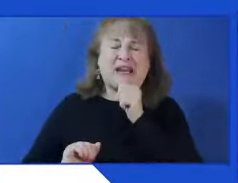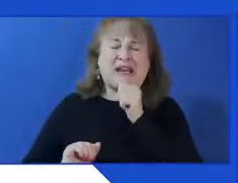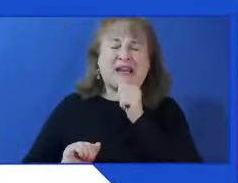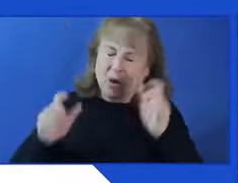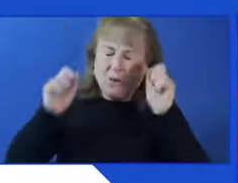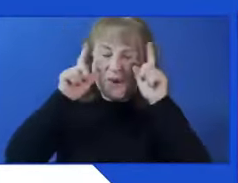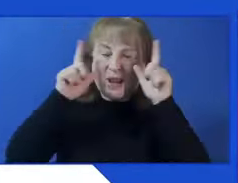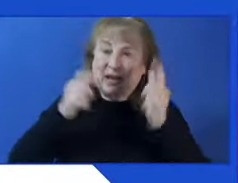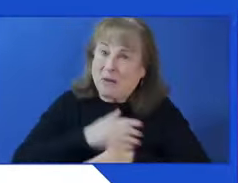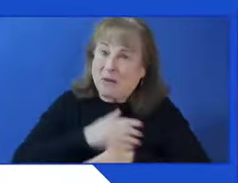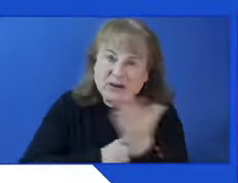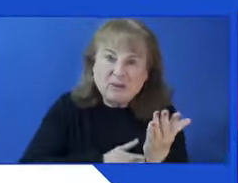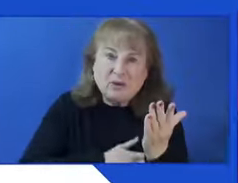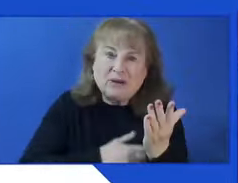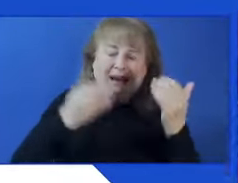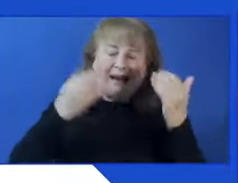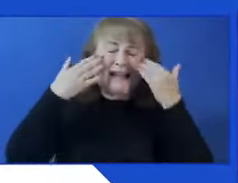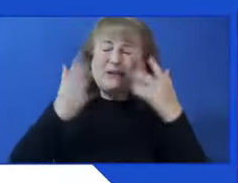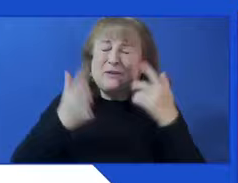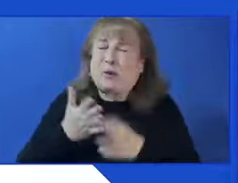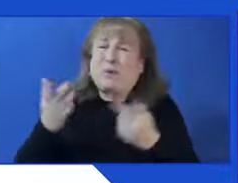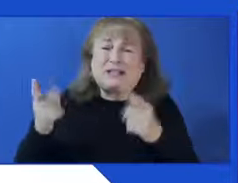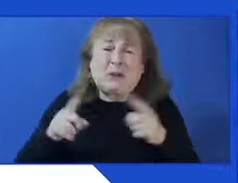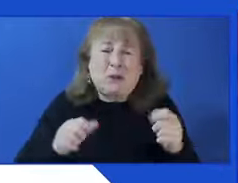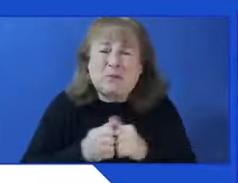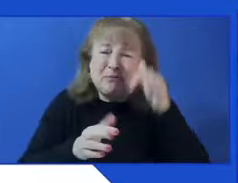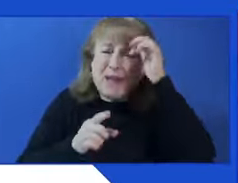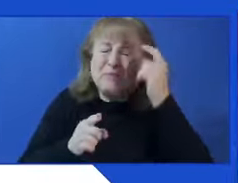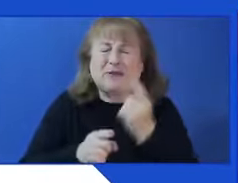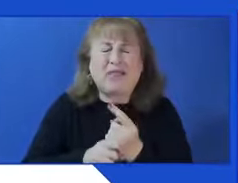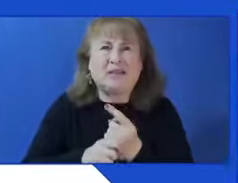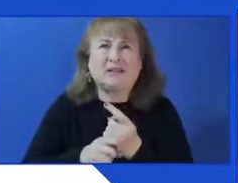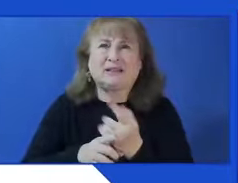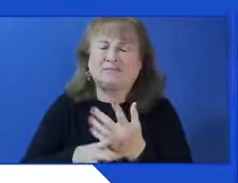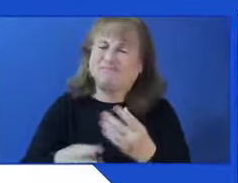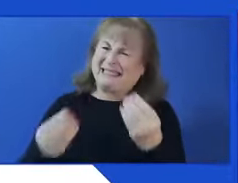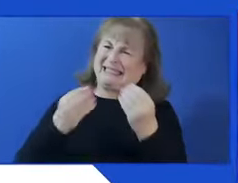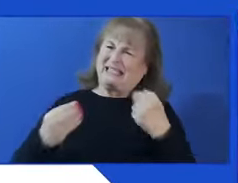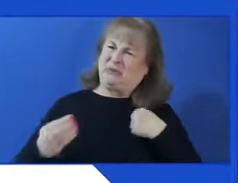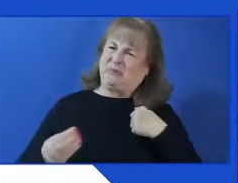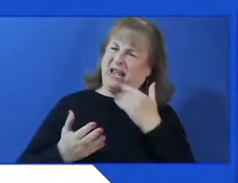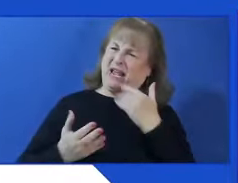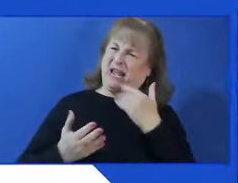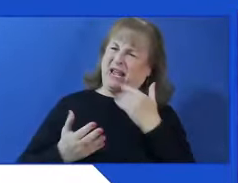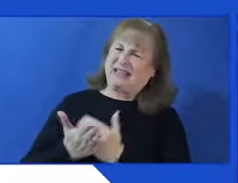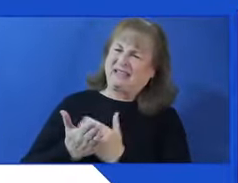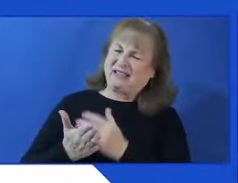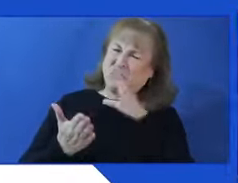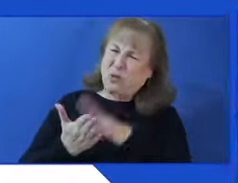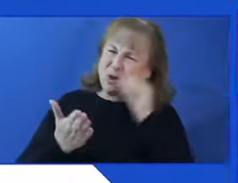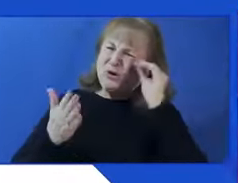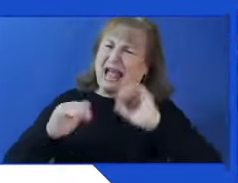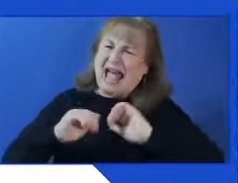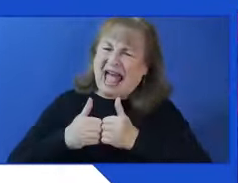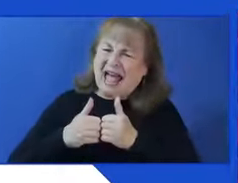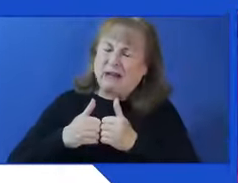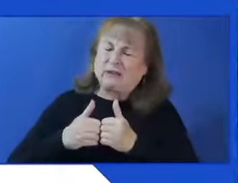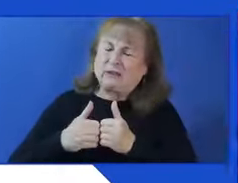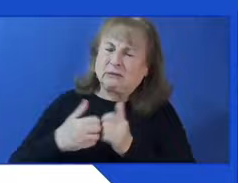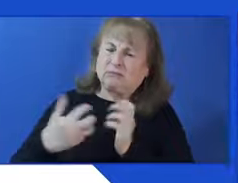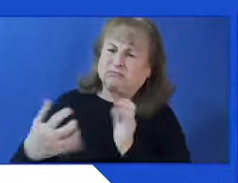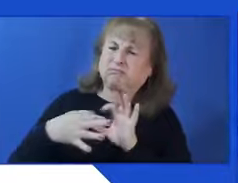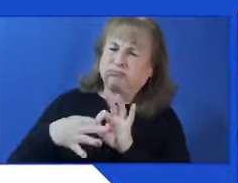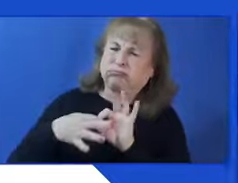up every morning and not knowing what's going on with my brother, it really teaches you a lesson of learning how to stay in tune with yourself